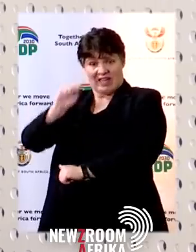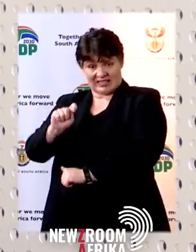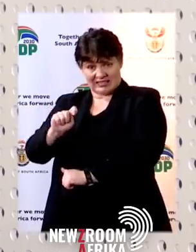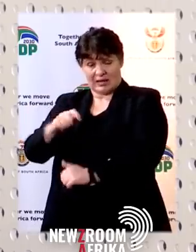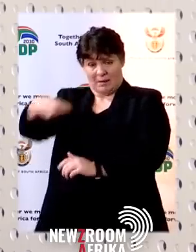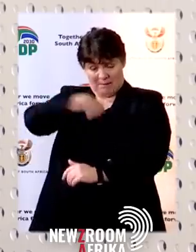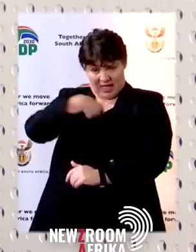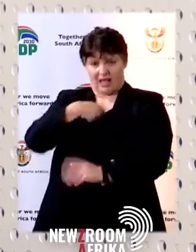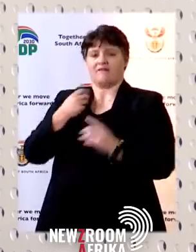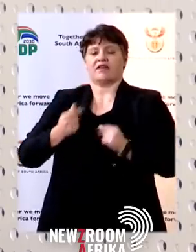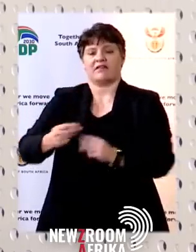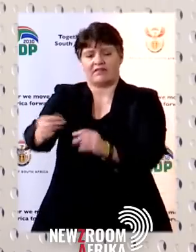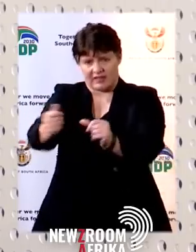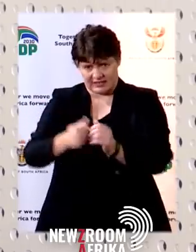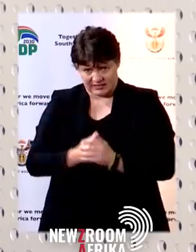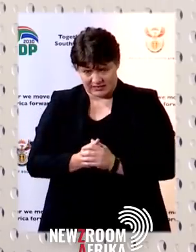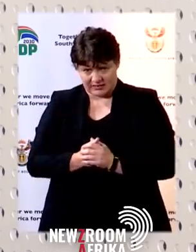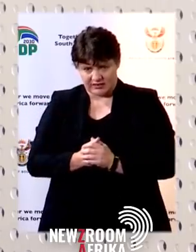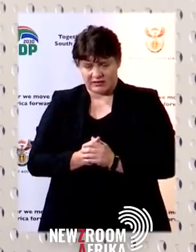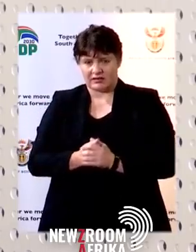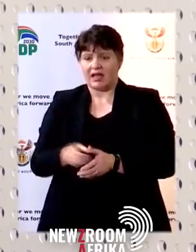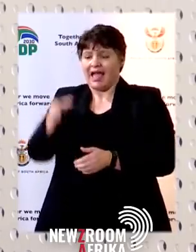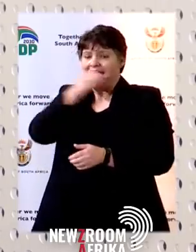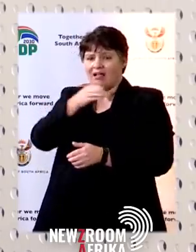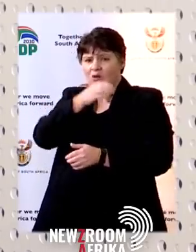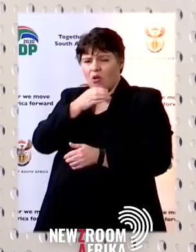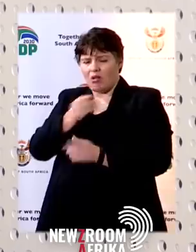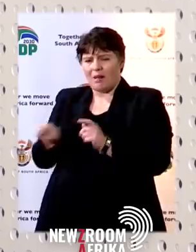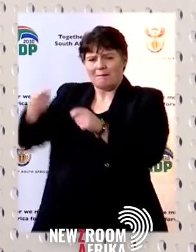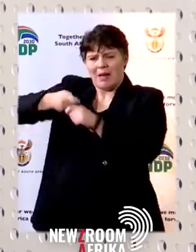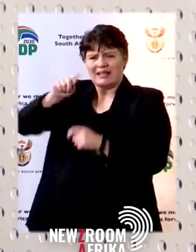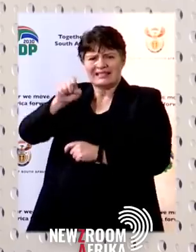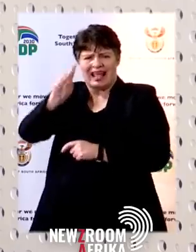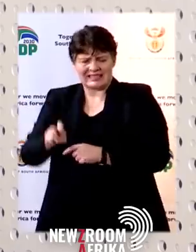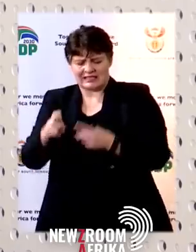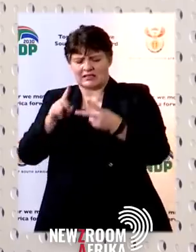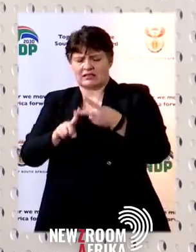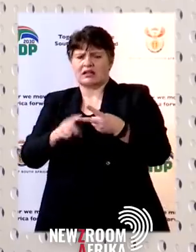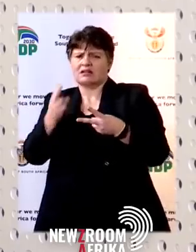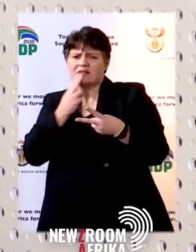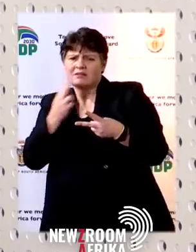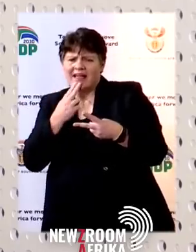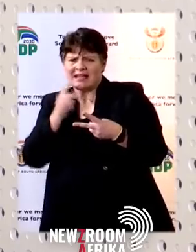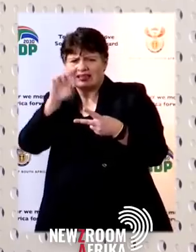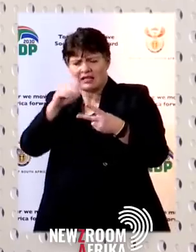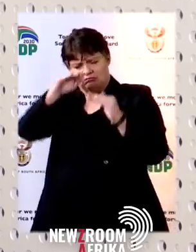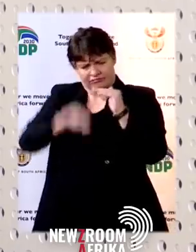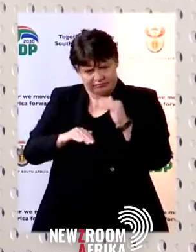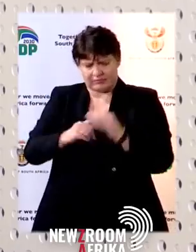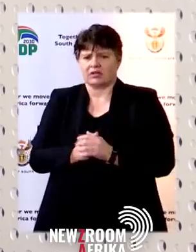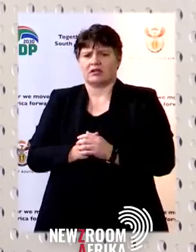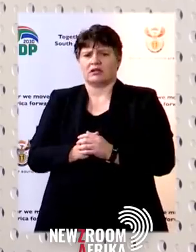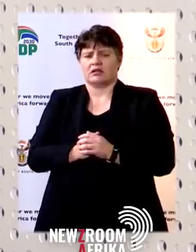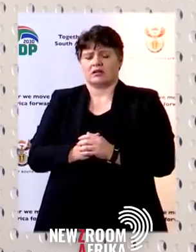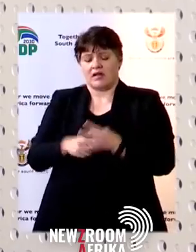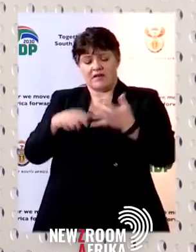payment of excise duty on alcoholic beverages and tobacco products. Five, a